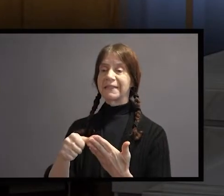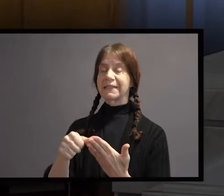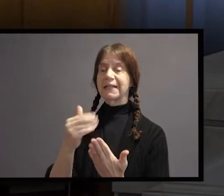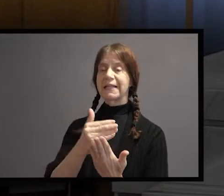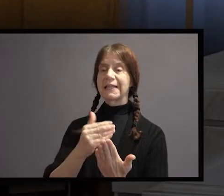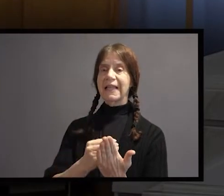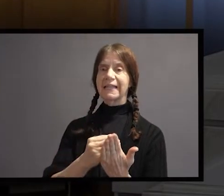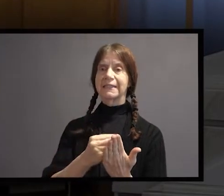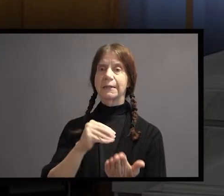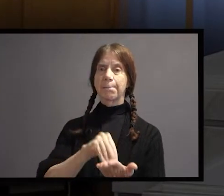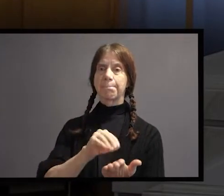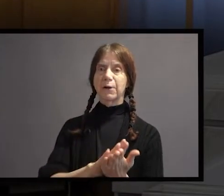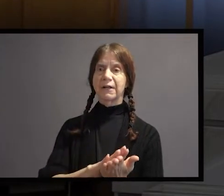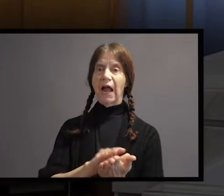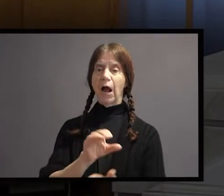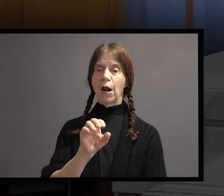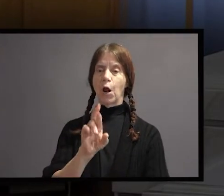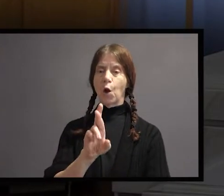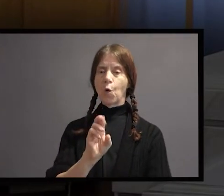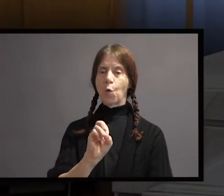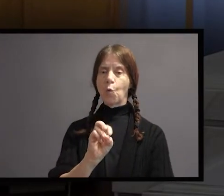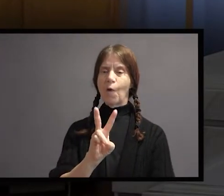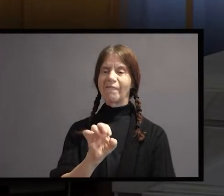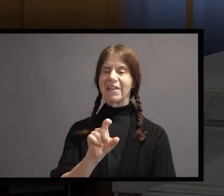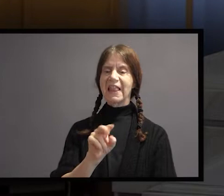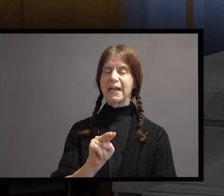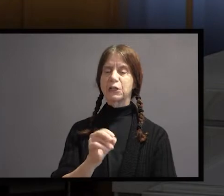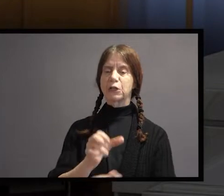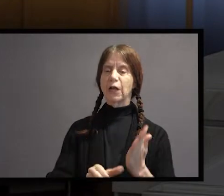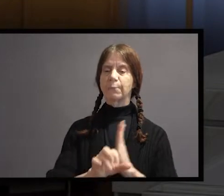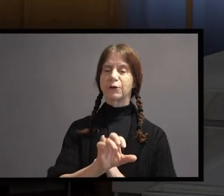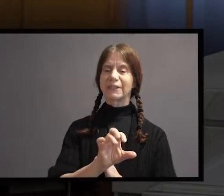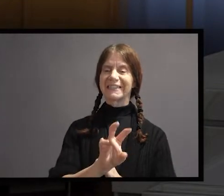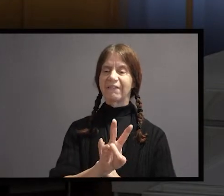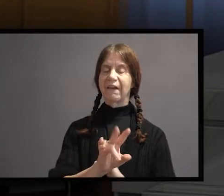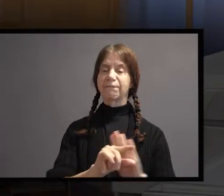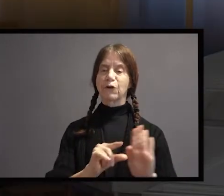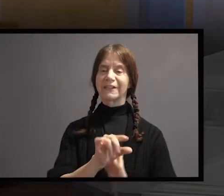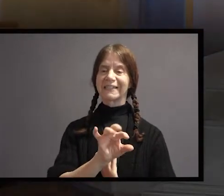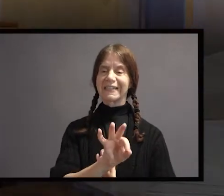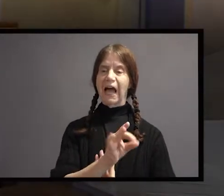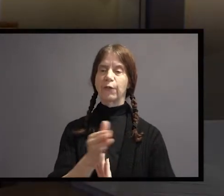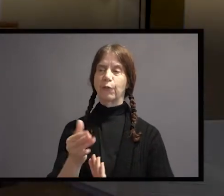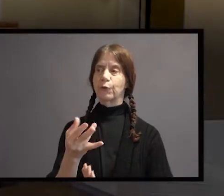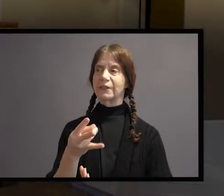is written in Revelation chapter 7, verses 9 through 17.